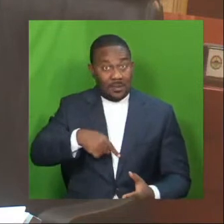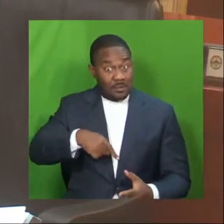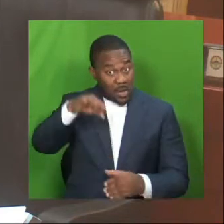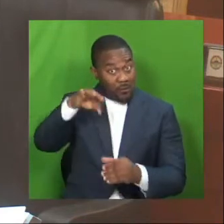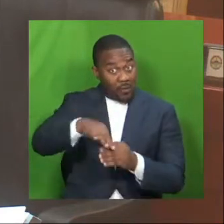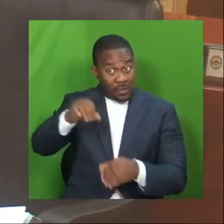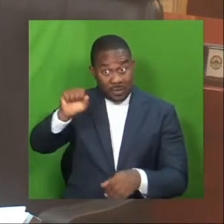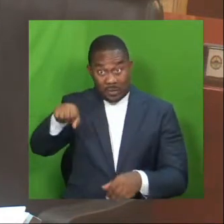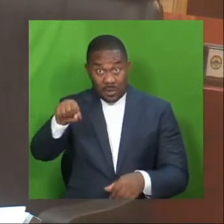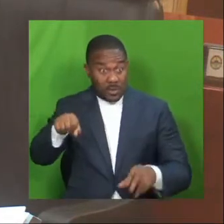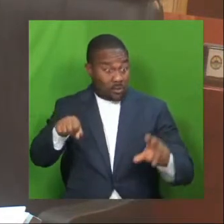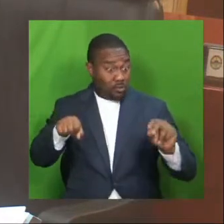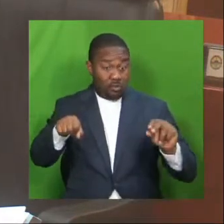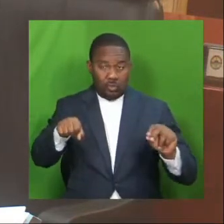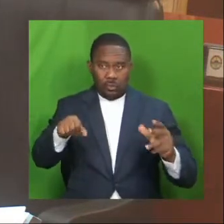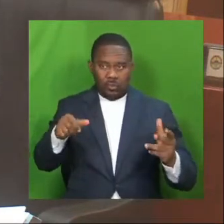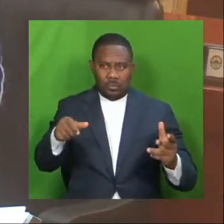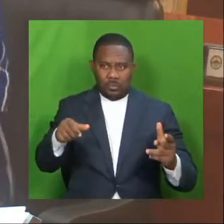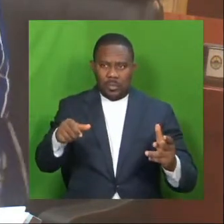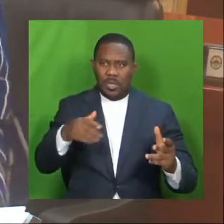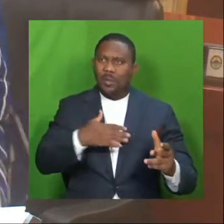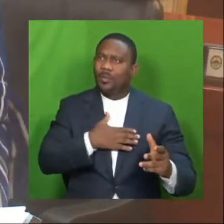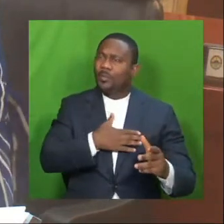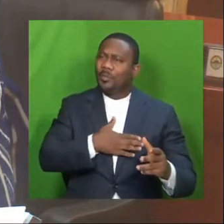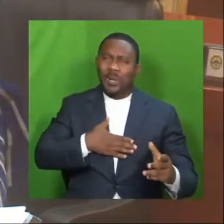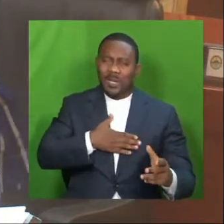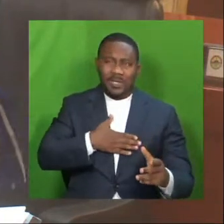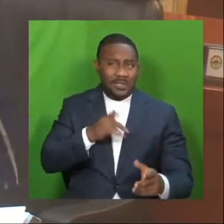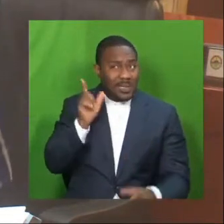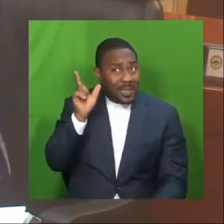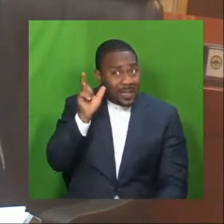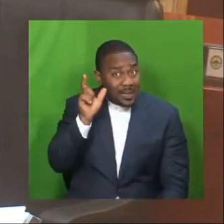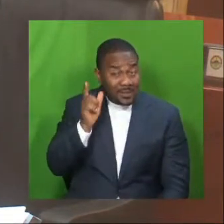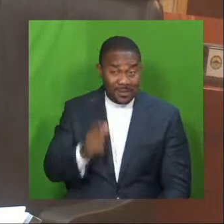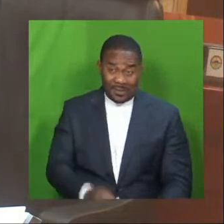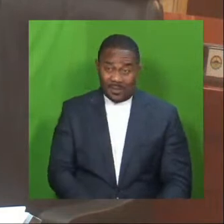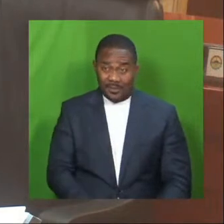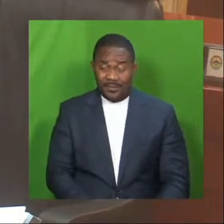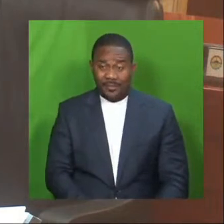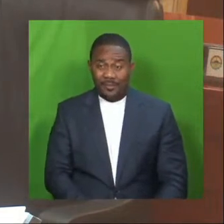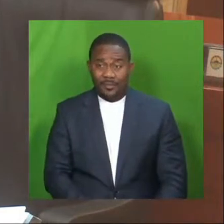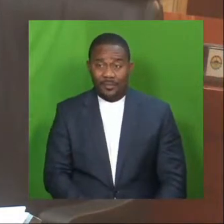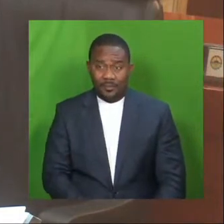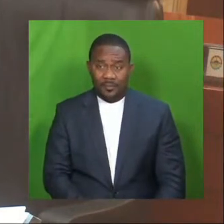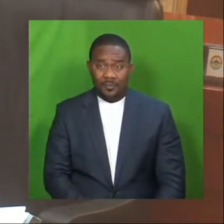Yes, Mr. Speaker, listen. Mr. Speaker,